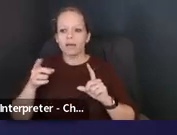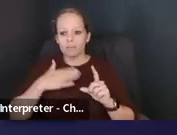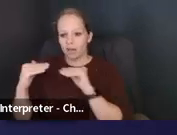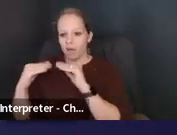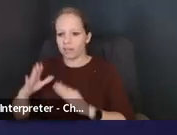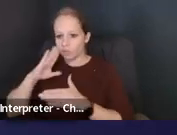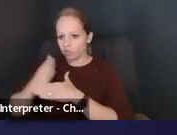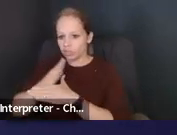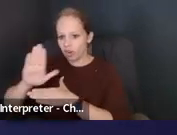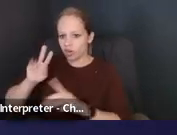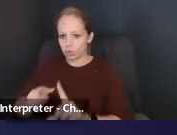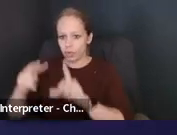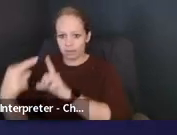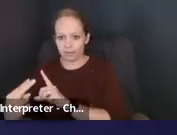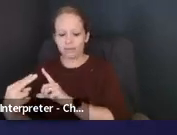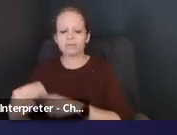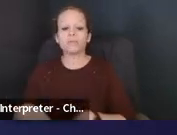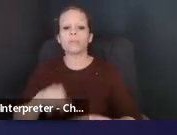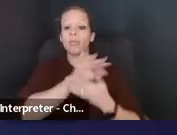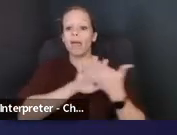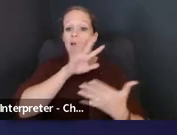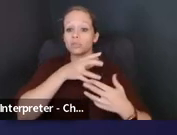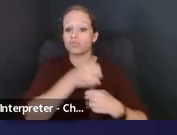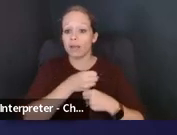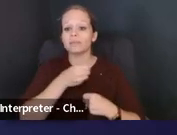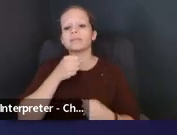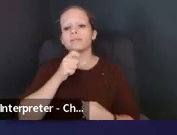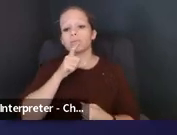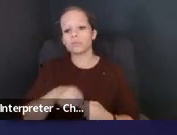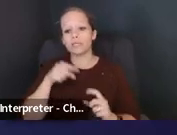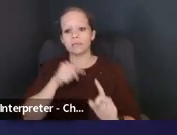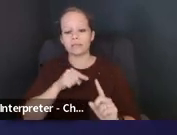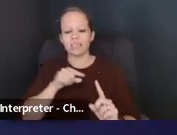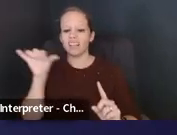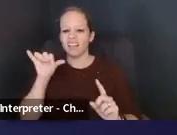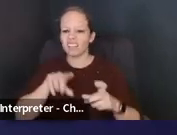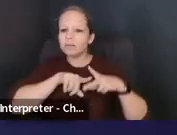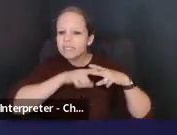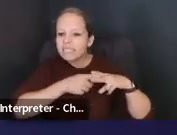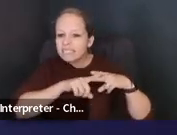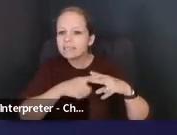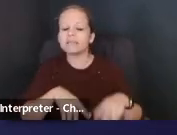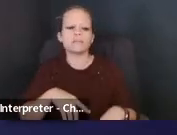well. And the abstract of a grant proposal is really like the preface